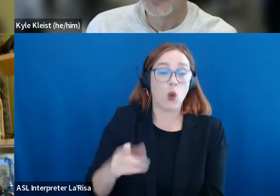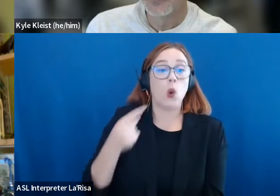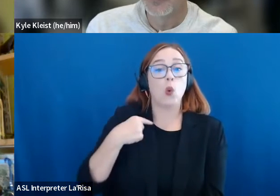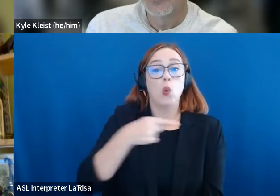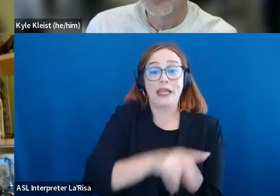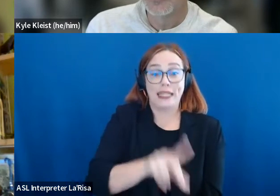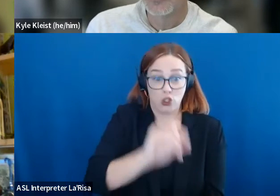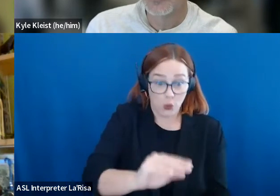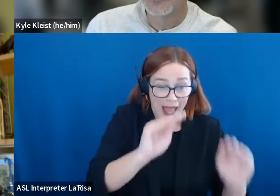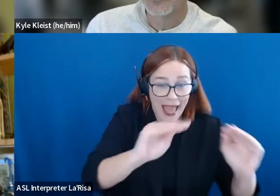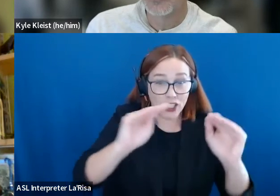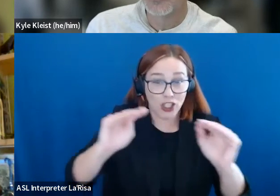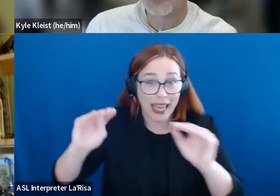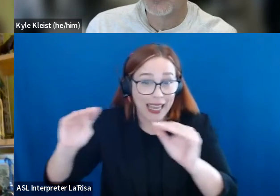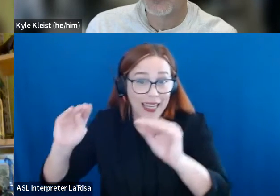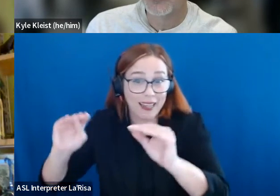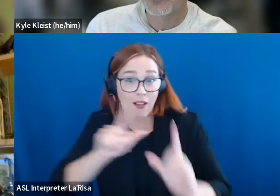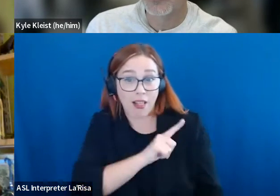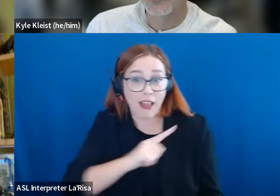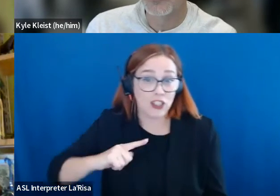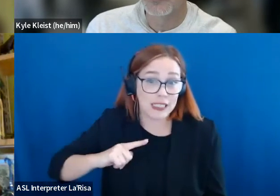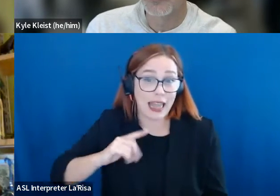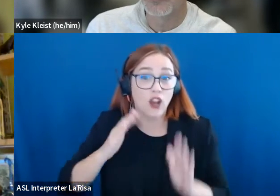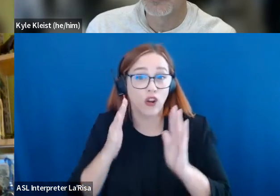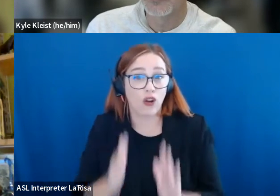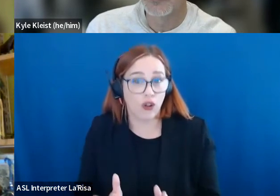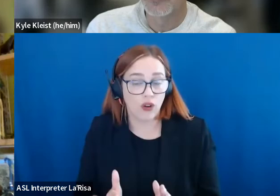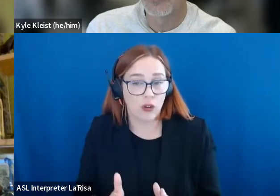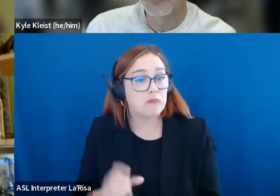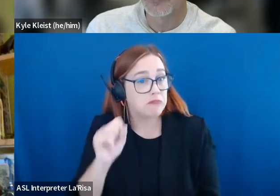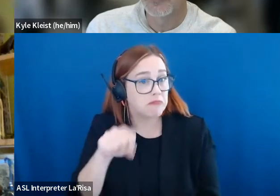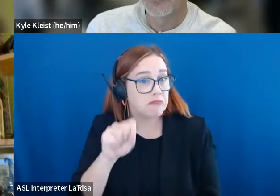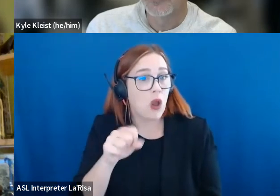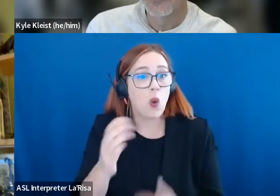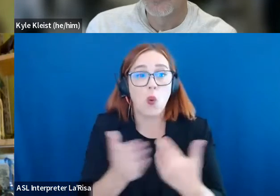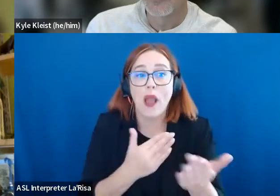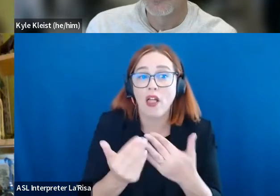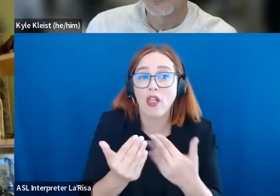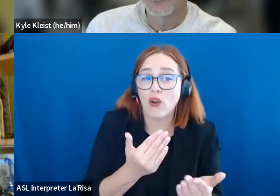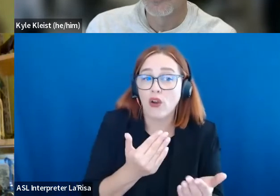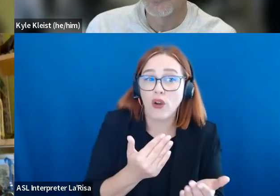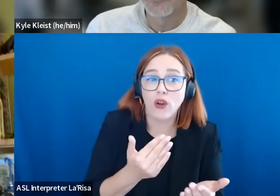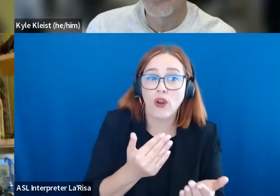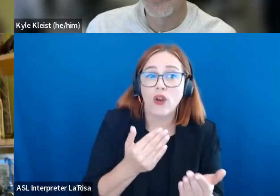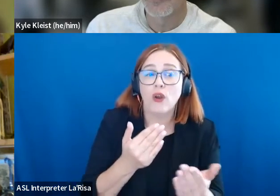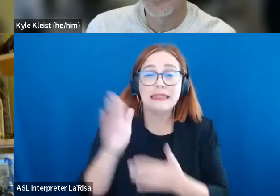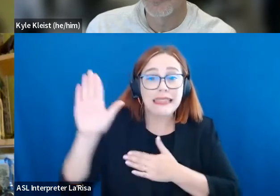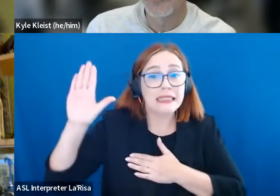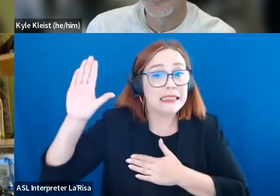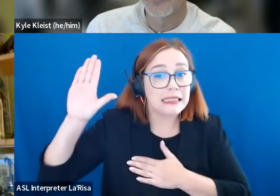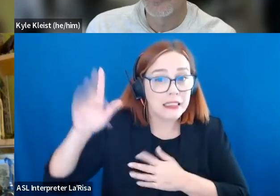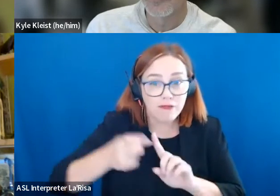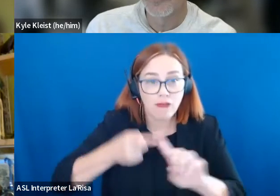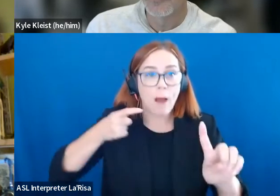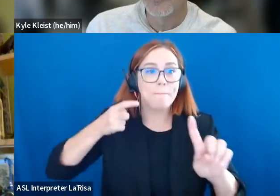by testimony or personal meetings or getting somebody in the hallway, it's always very powerful